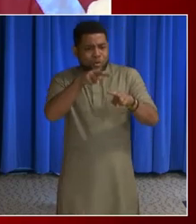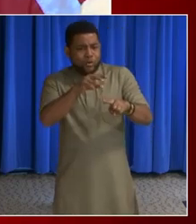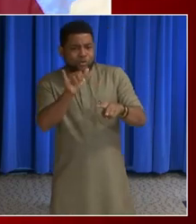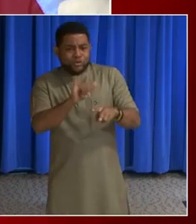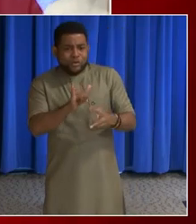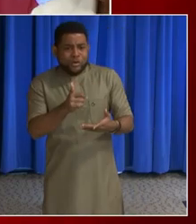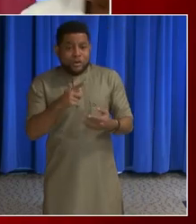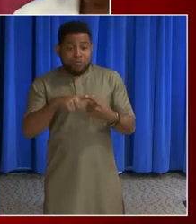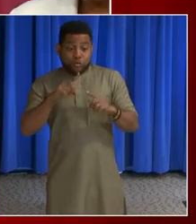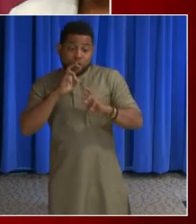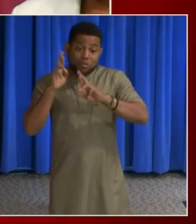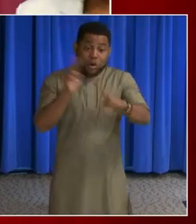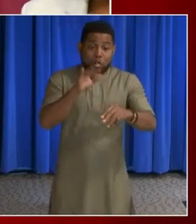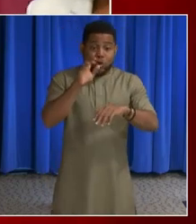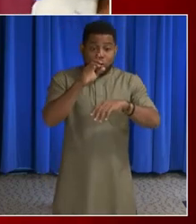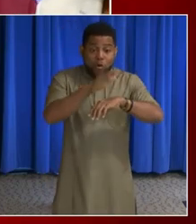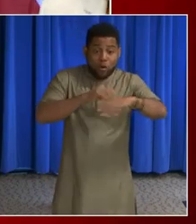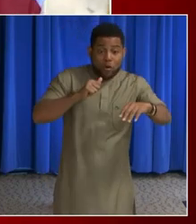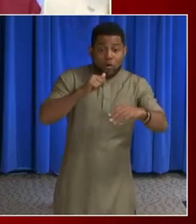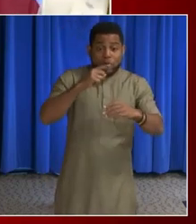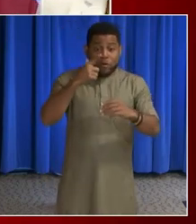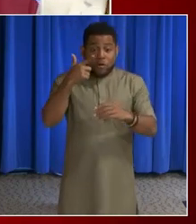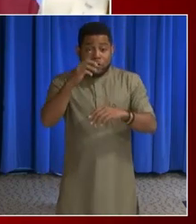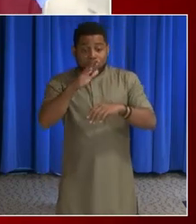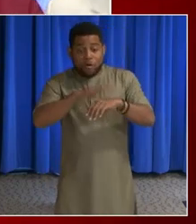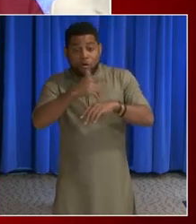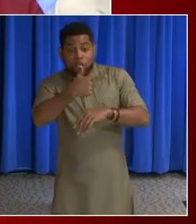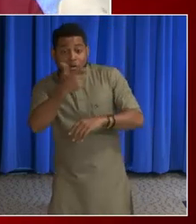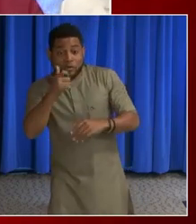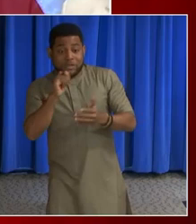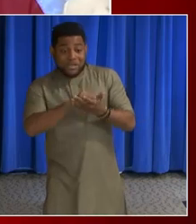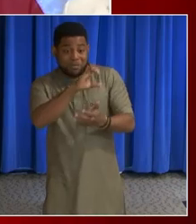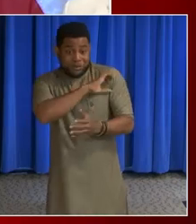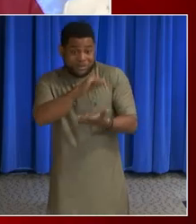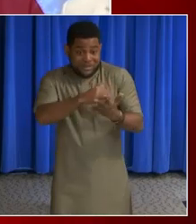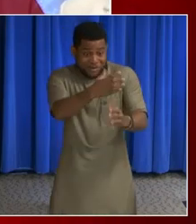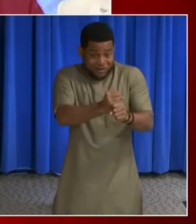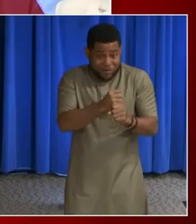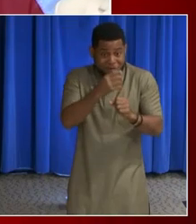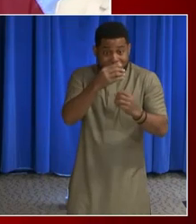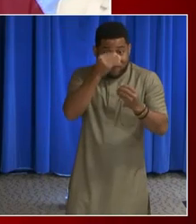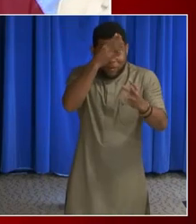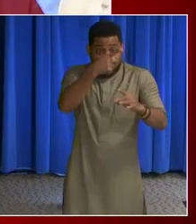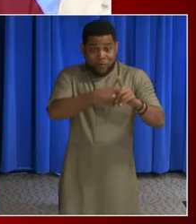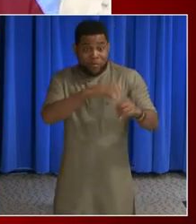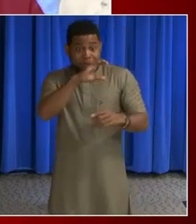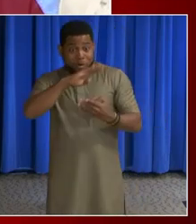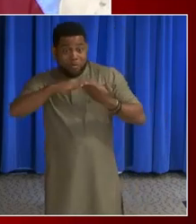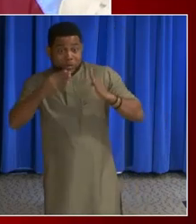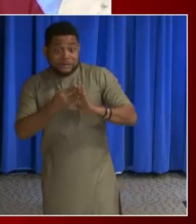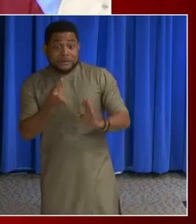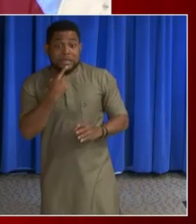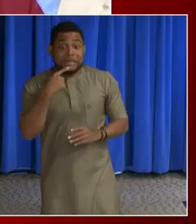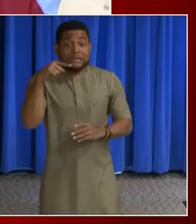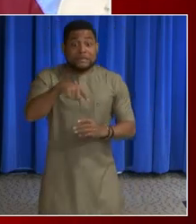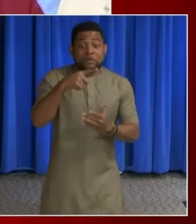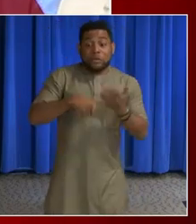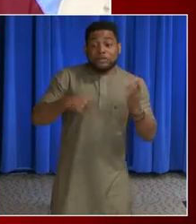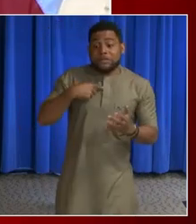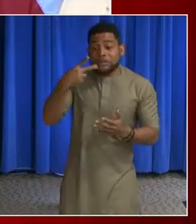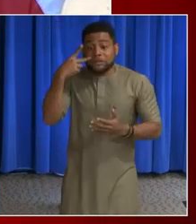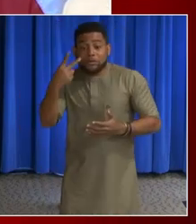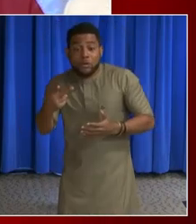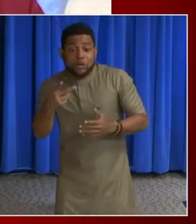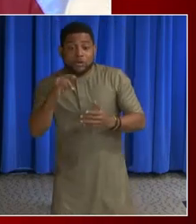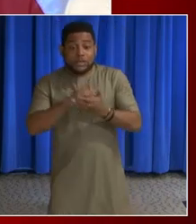of a shooting and an officer who's receiving information from a community member who says, this is what I saw. Individuals are